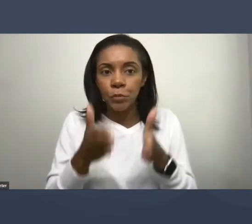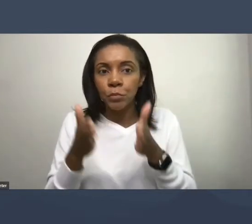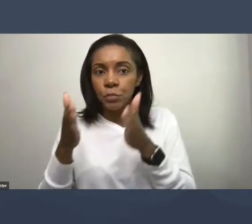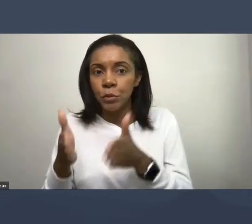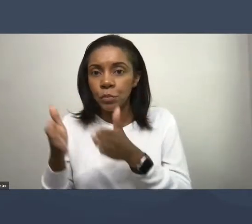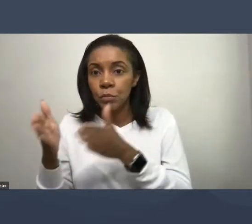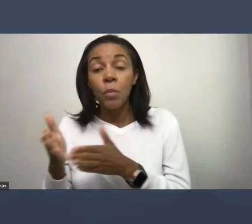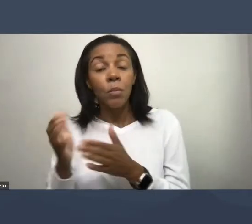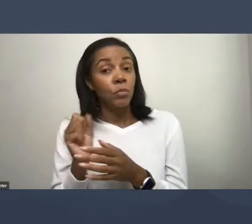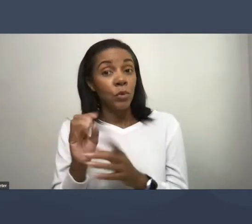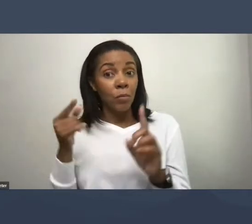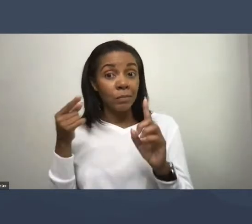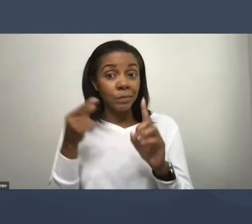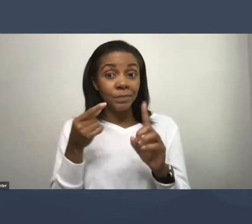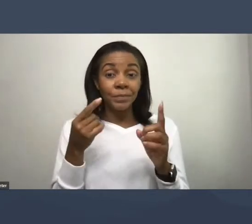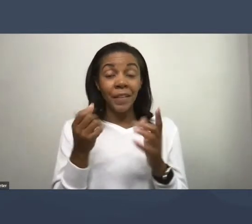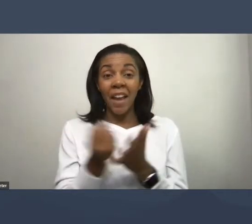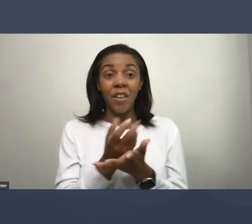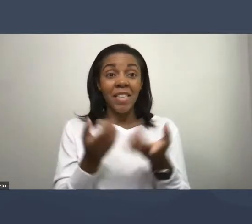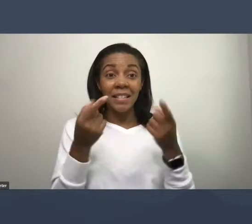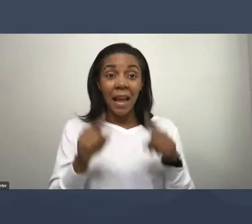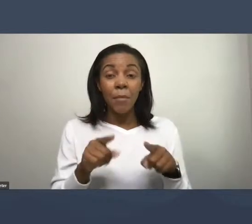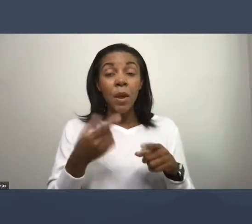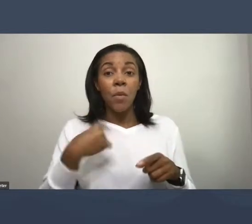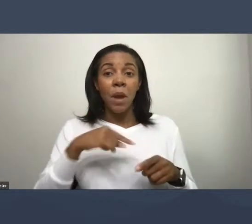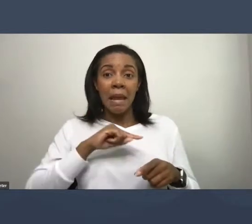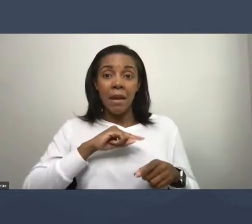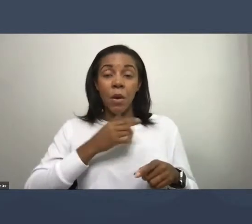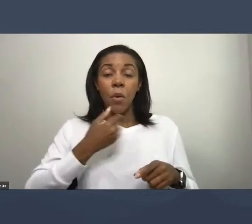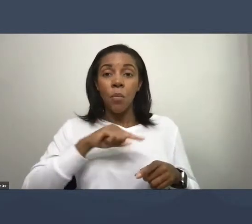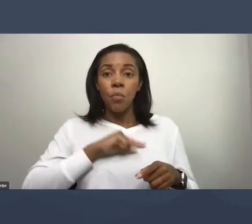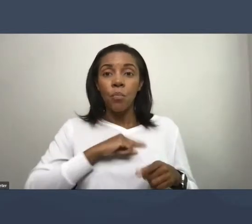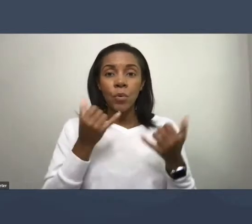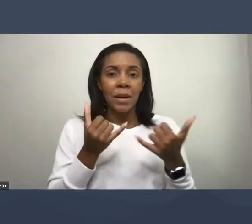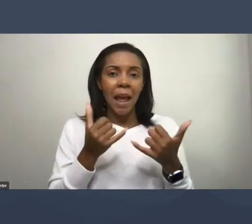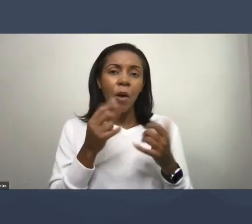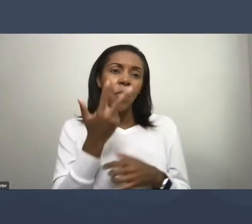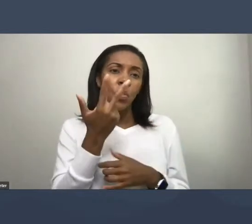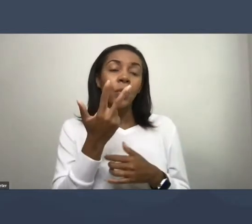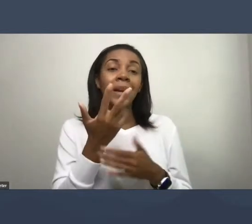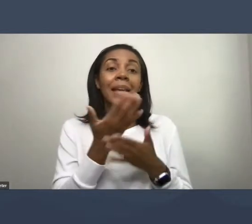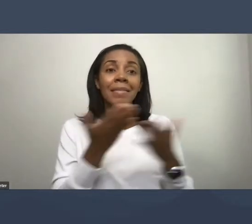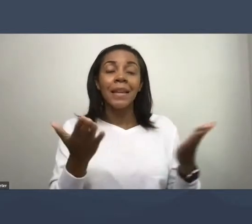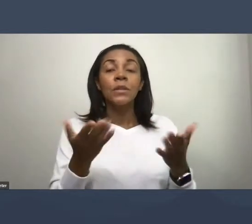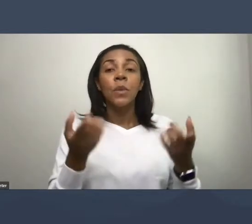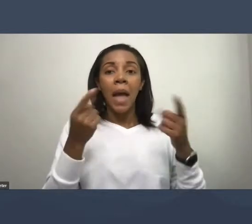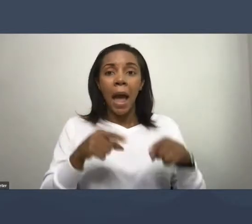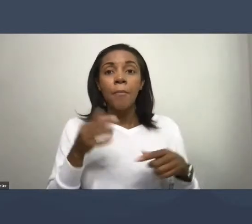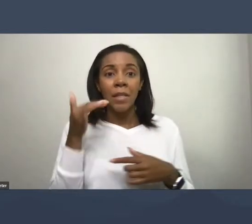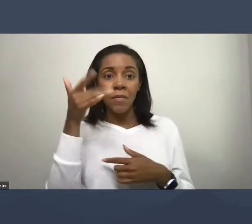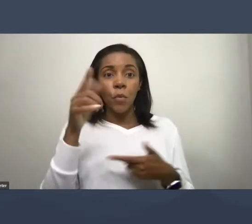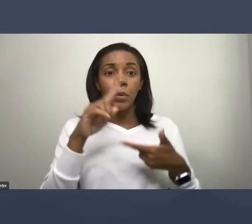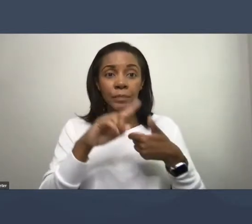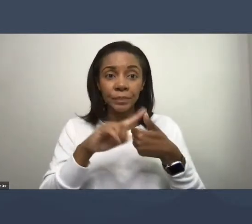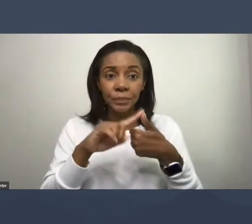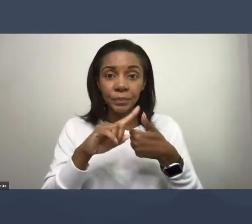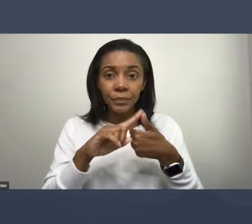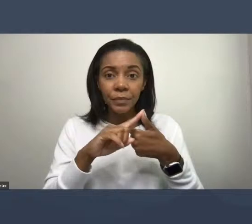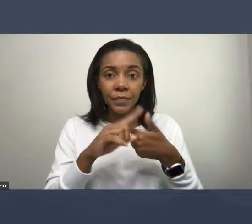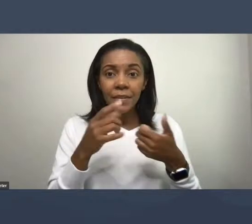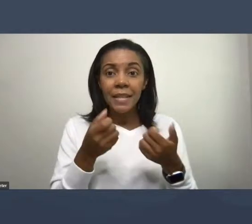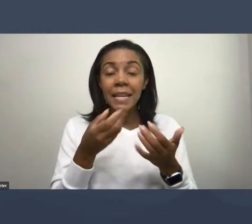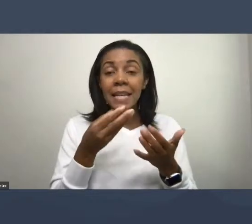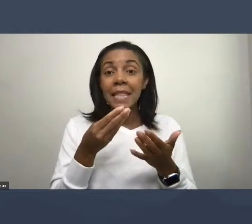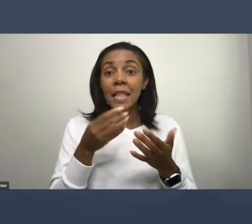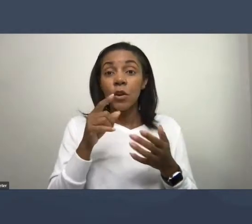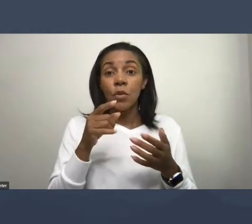So ultimately, when that's all happening, we're at the point now where we're basically three big things are going to happen going forward. One is this extensive groundwater monitoring